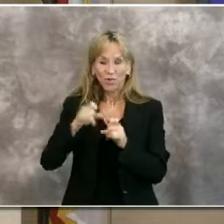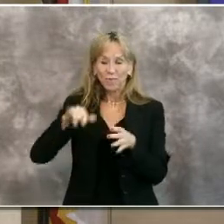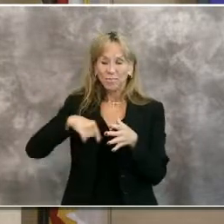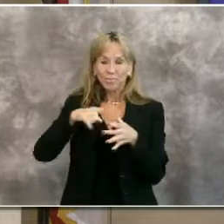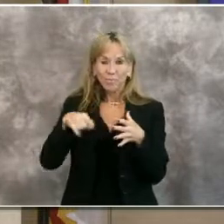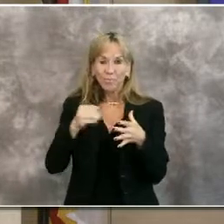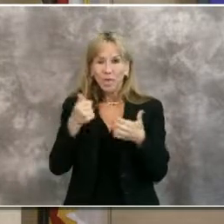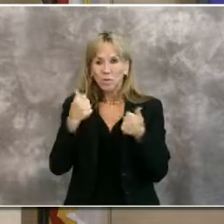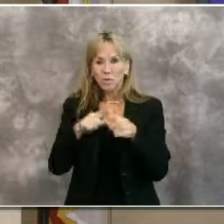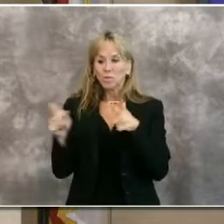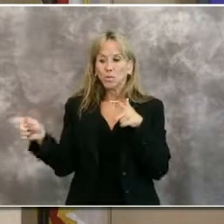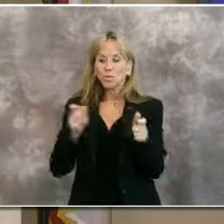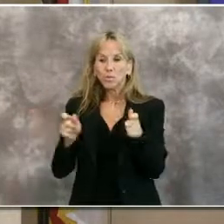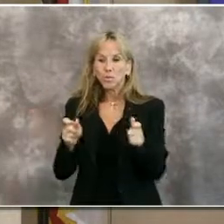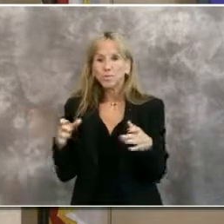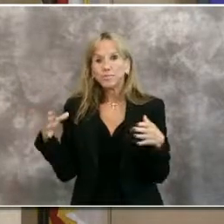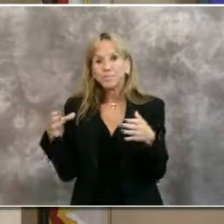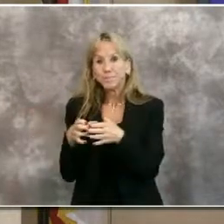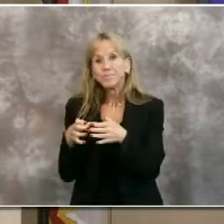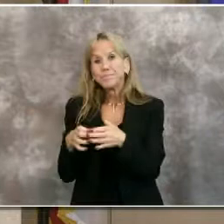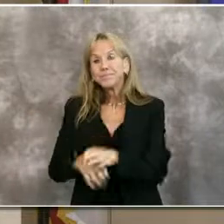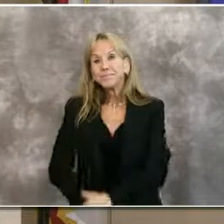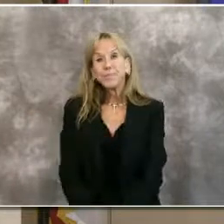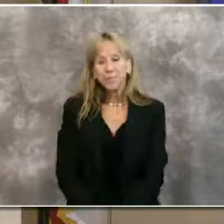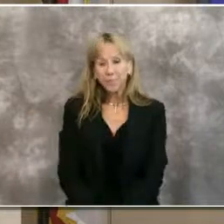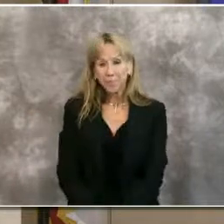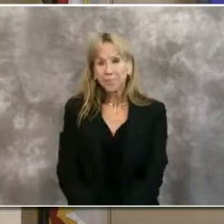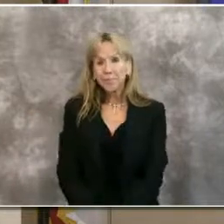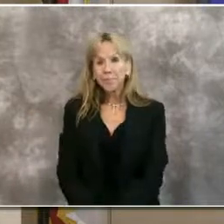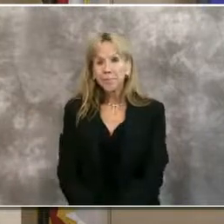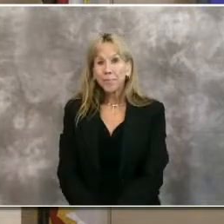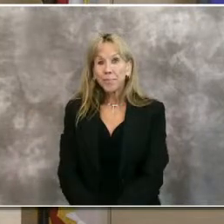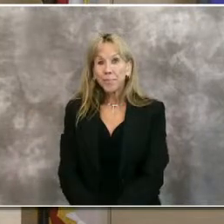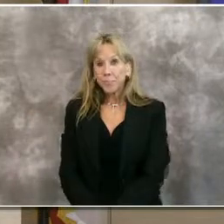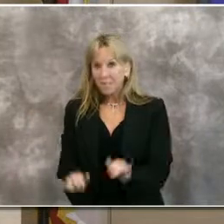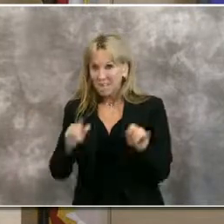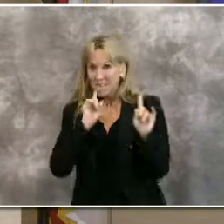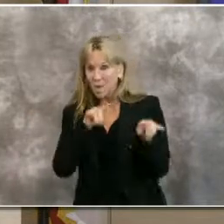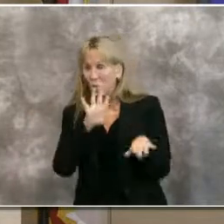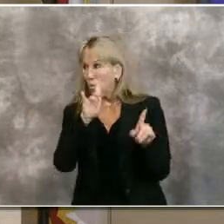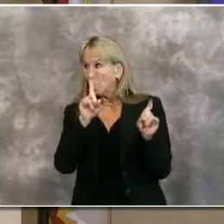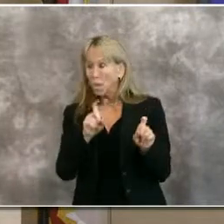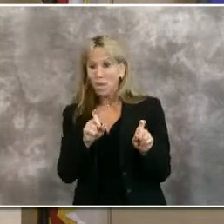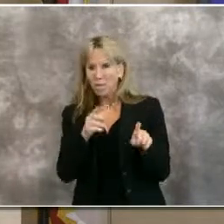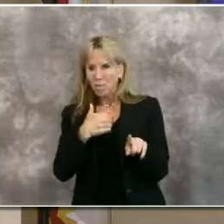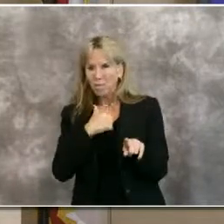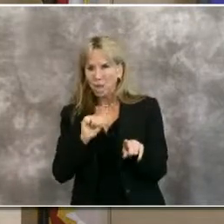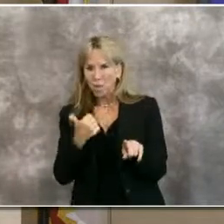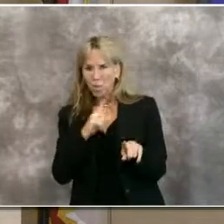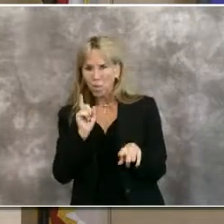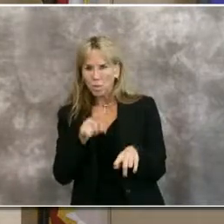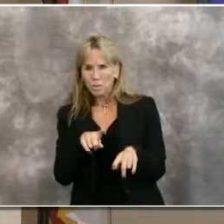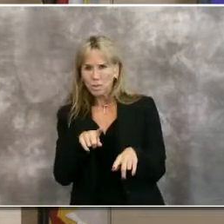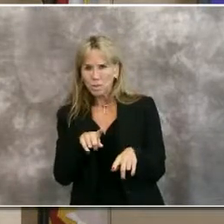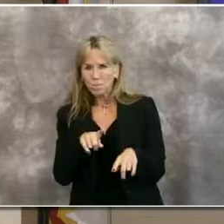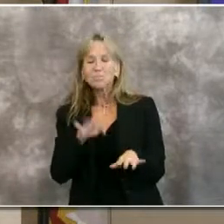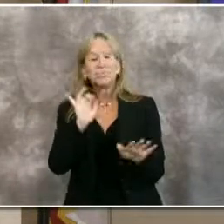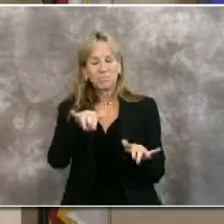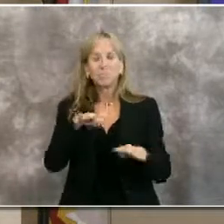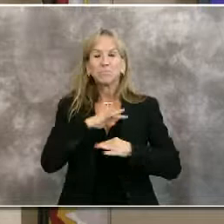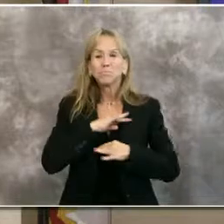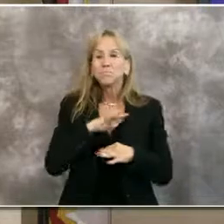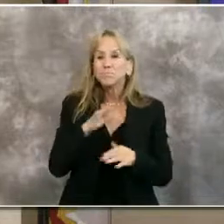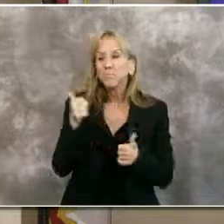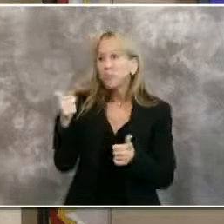that under control. And is that answer your questions, or is there another one? I'm sorry. No, that answers my